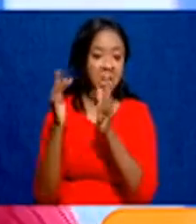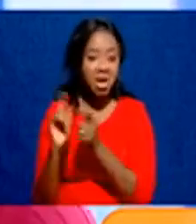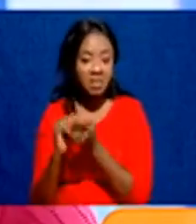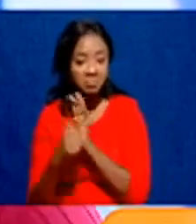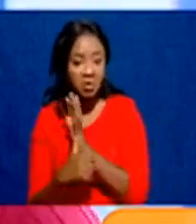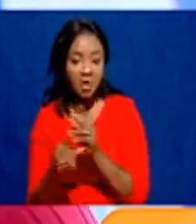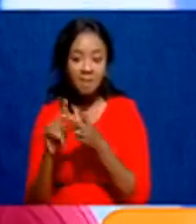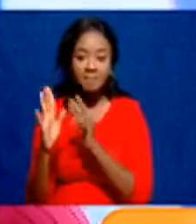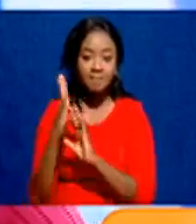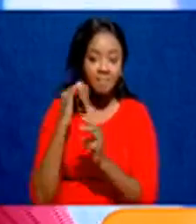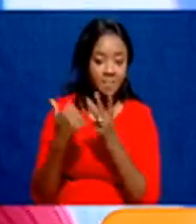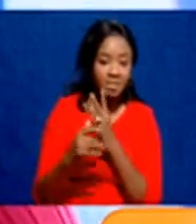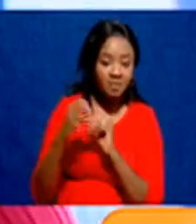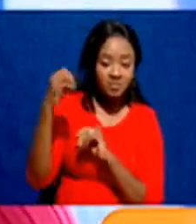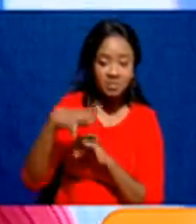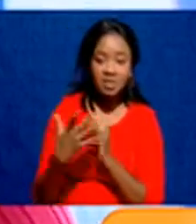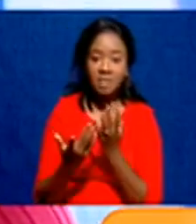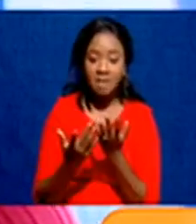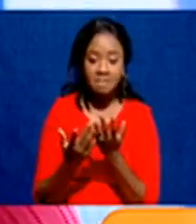security, energy mix diversity,